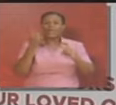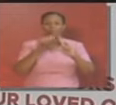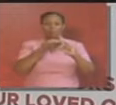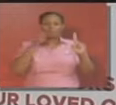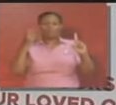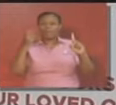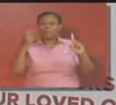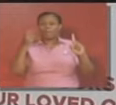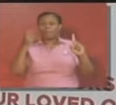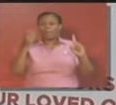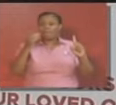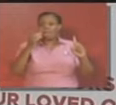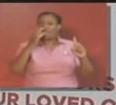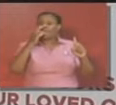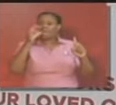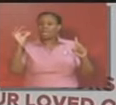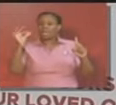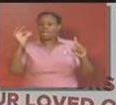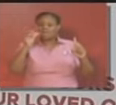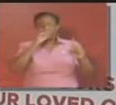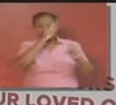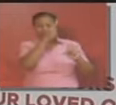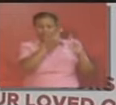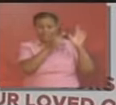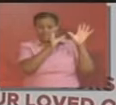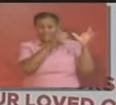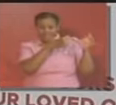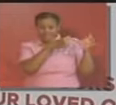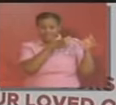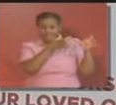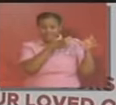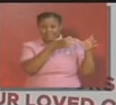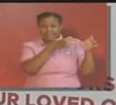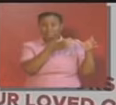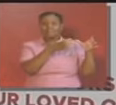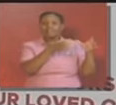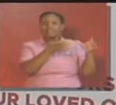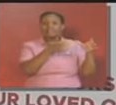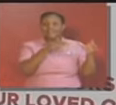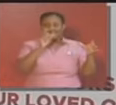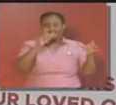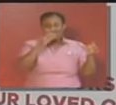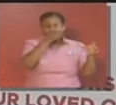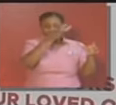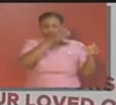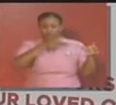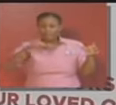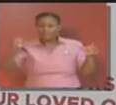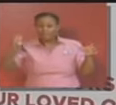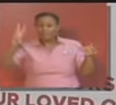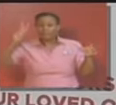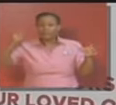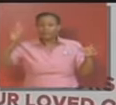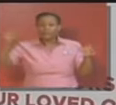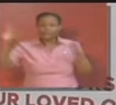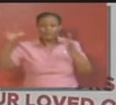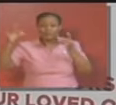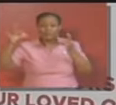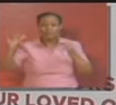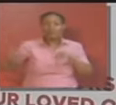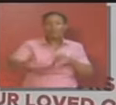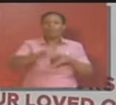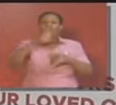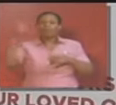and we had to transfer 22 primary contacts to other counties, and 29 of our 41 tertiary contacts then had to